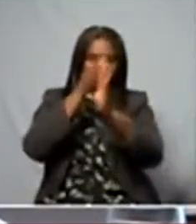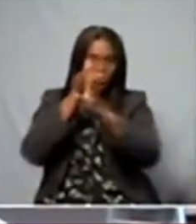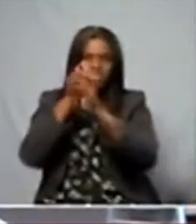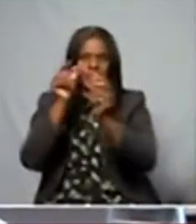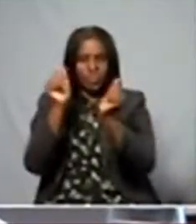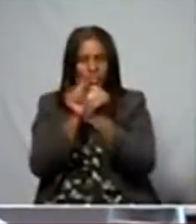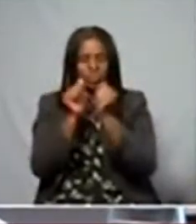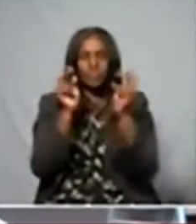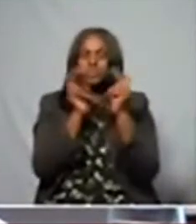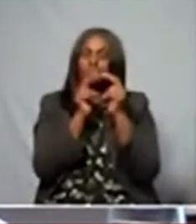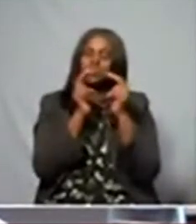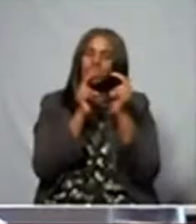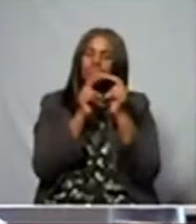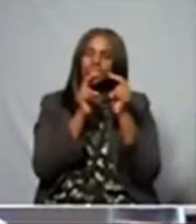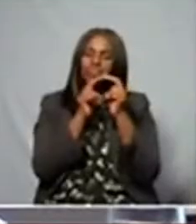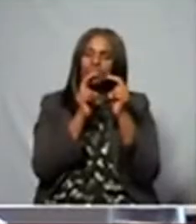contract